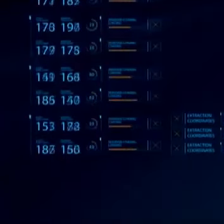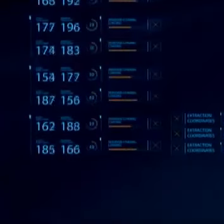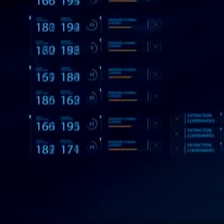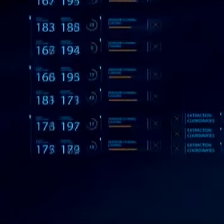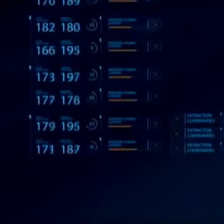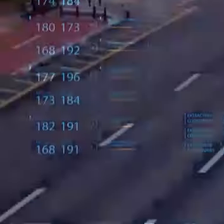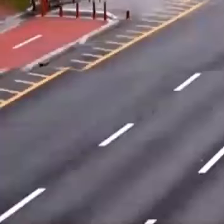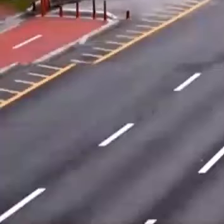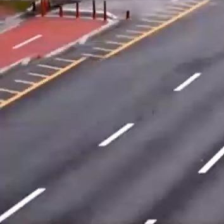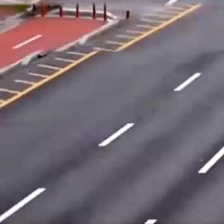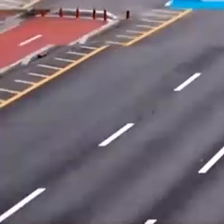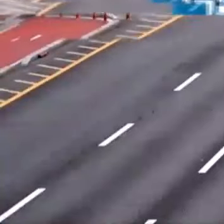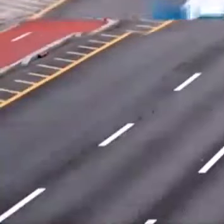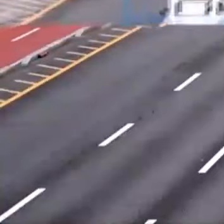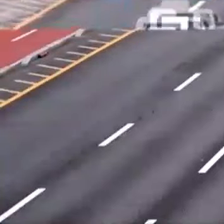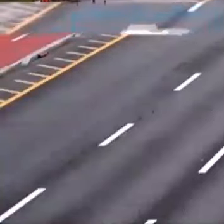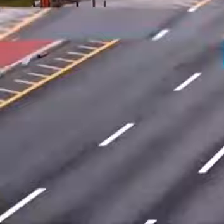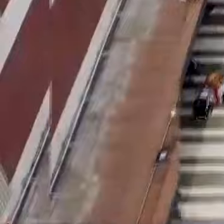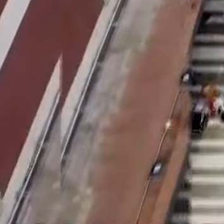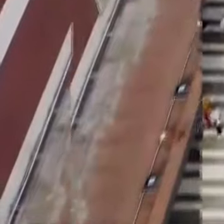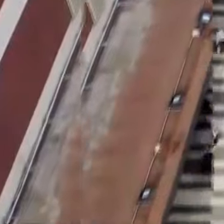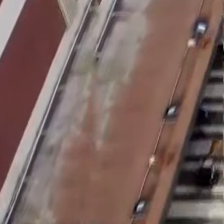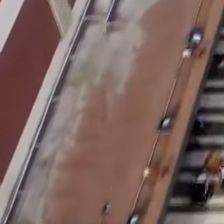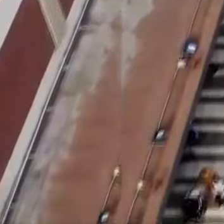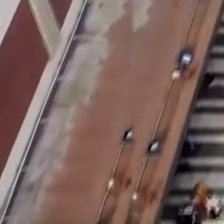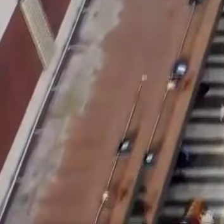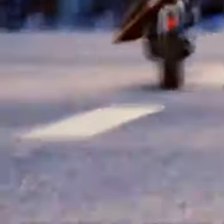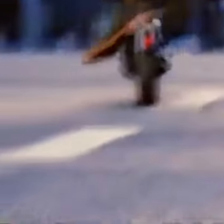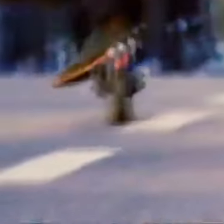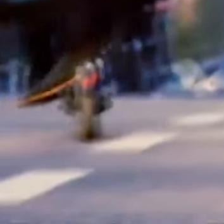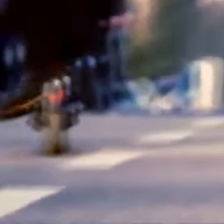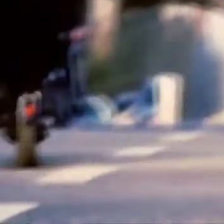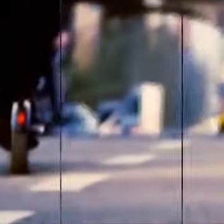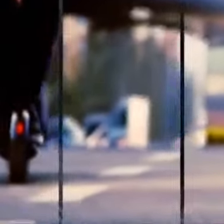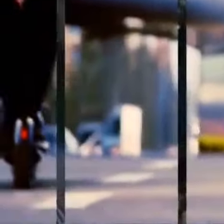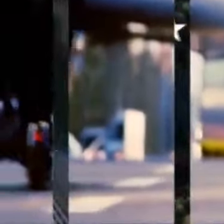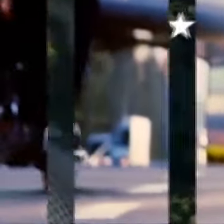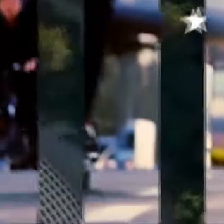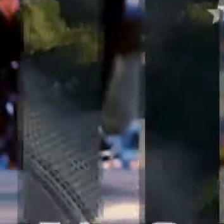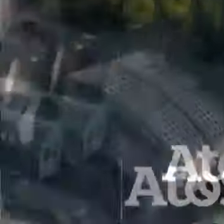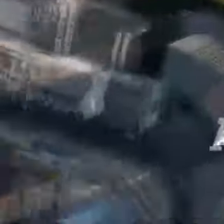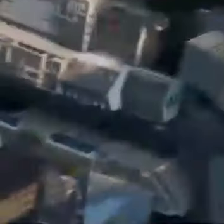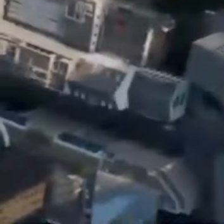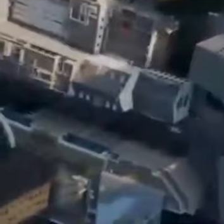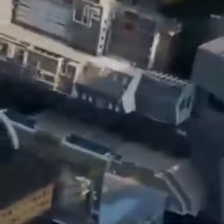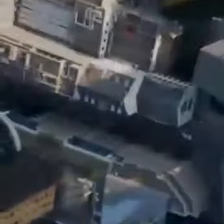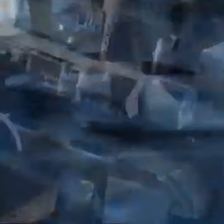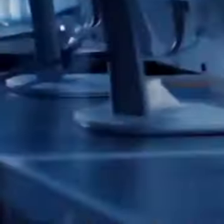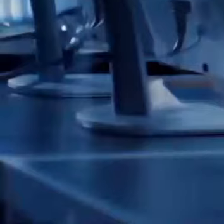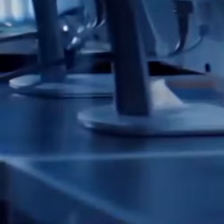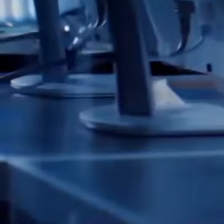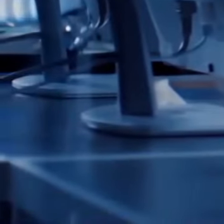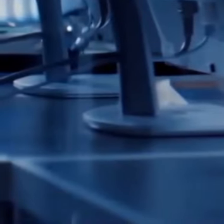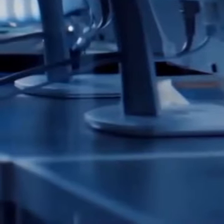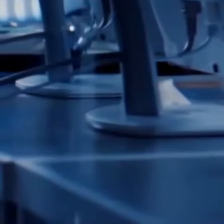of gridlock, isolation, and electric charging for communities, companies, and individuals. This is how Software Republic will participate in the